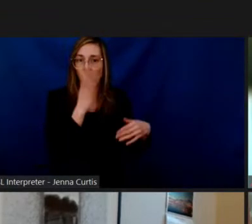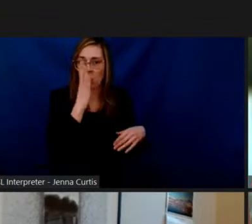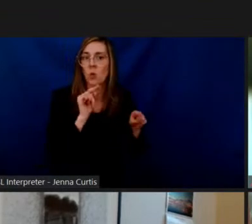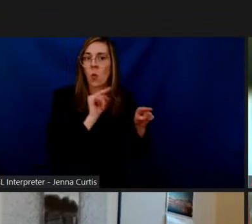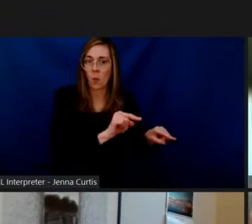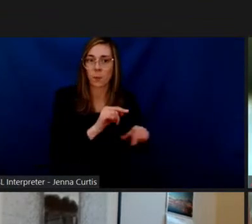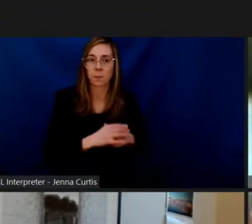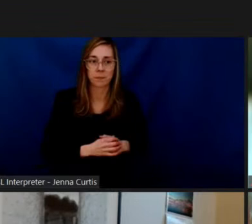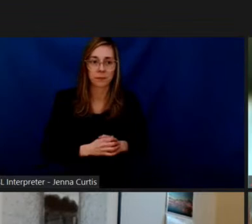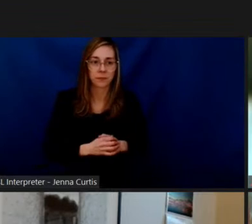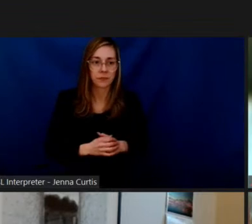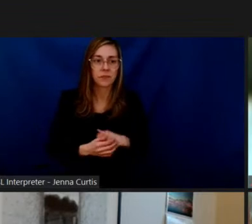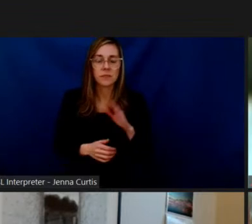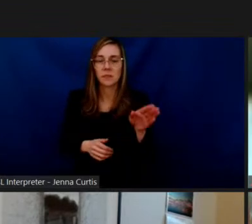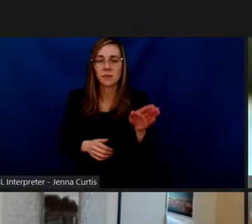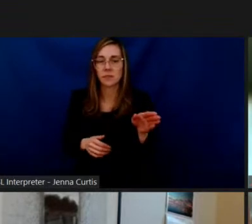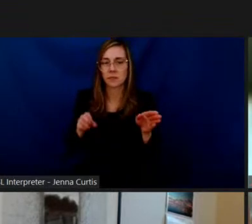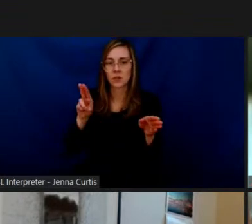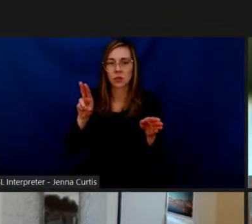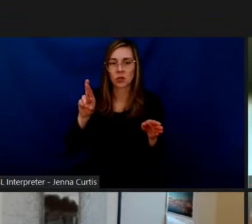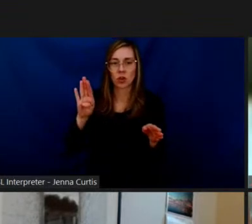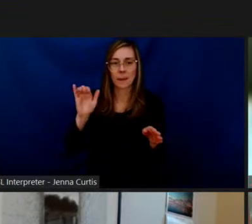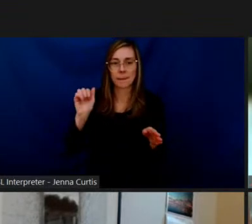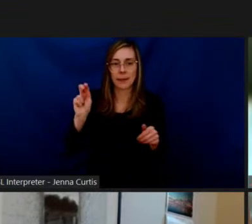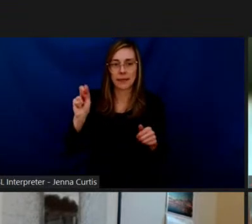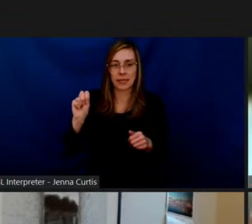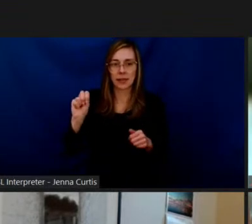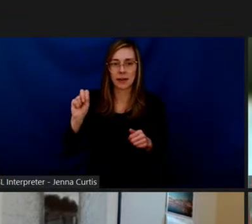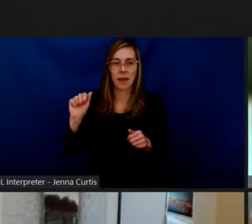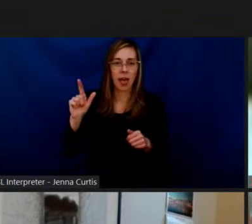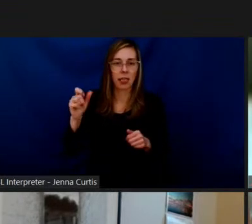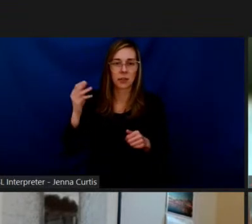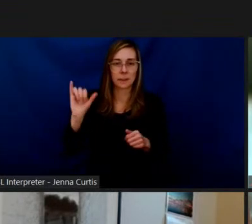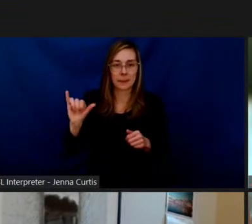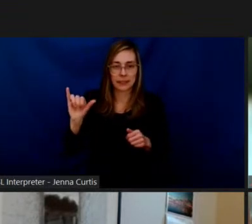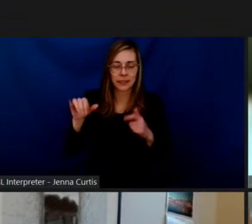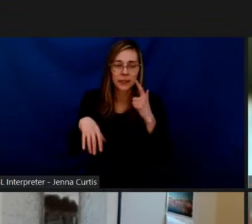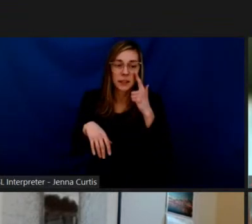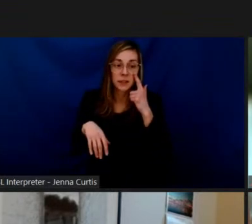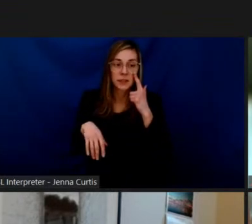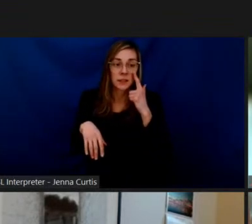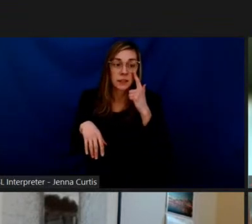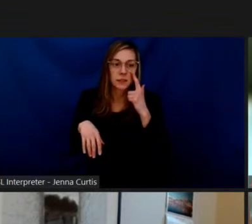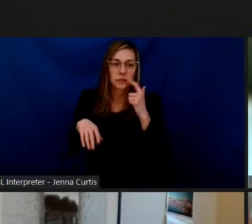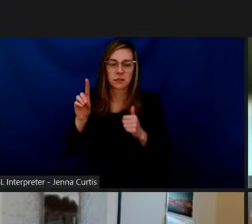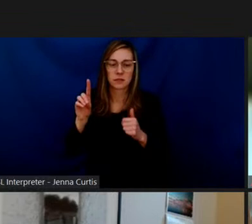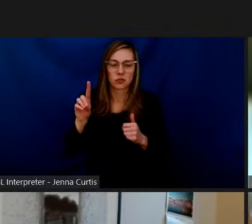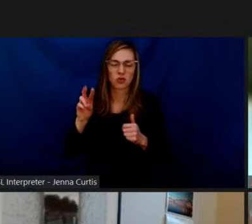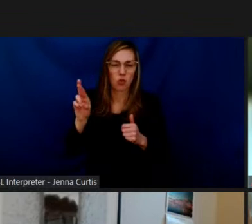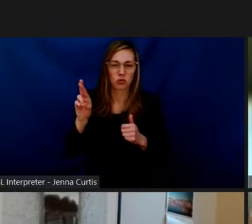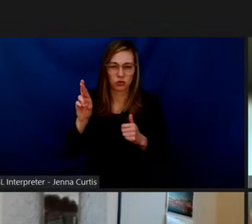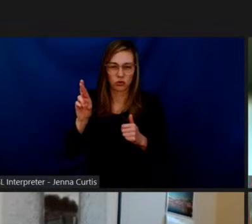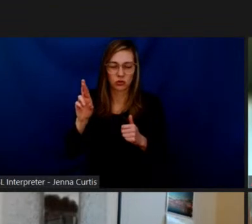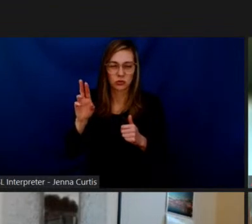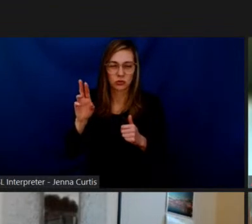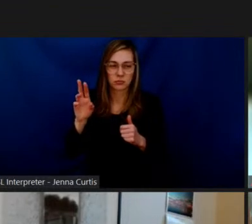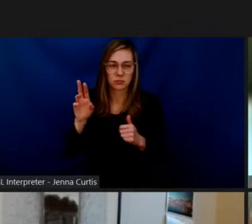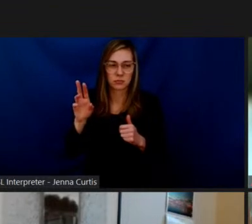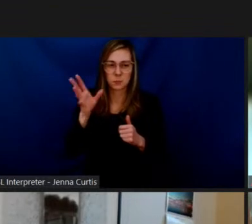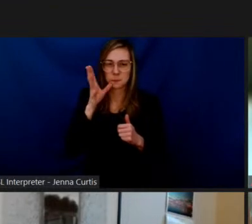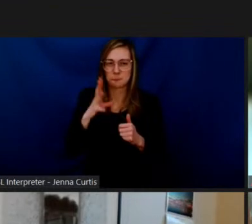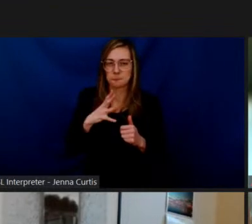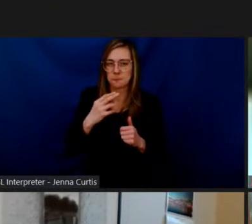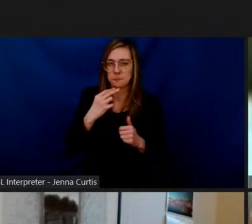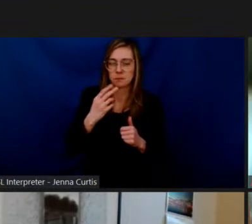Also wanted to add, part of our task as the provider is to make the